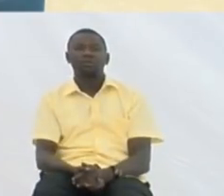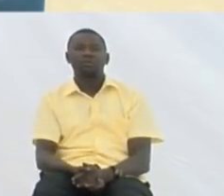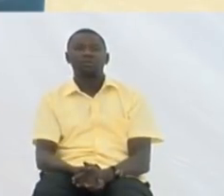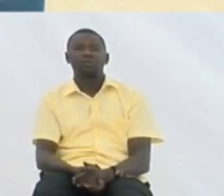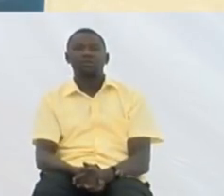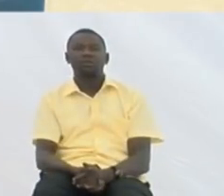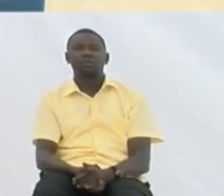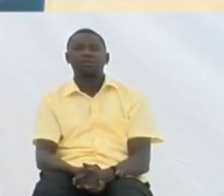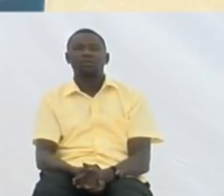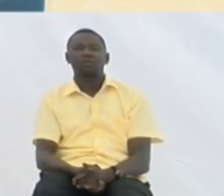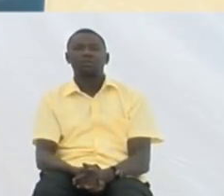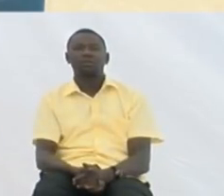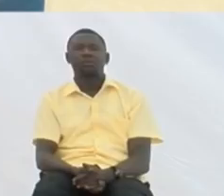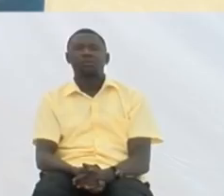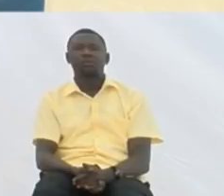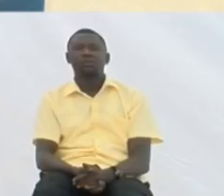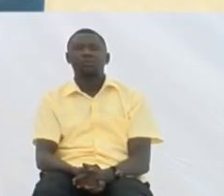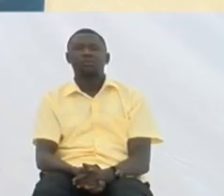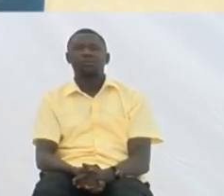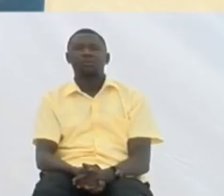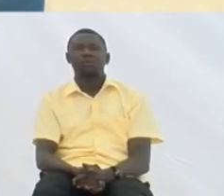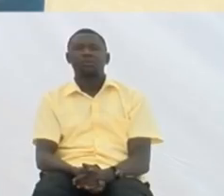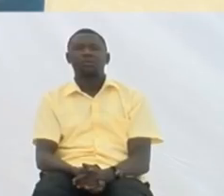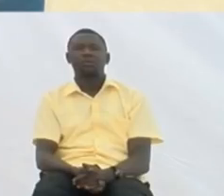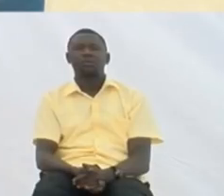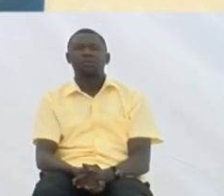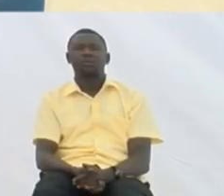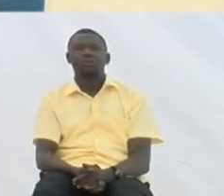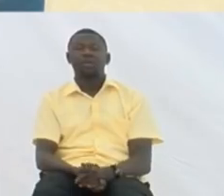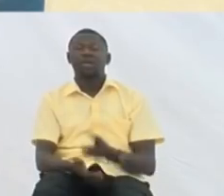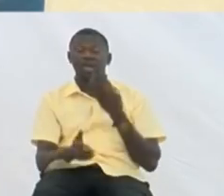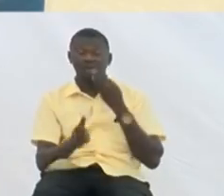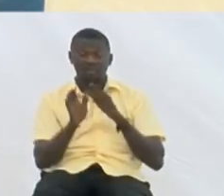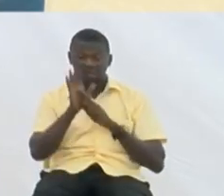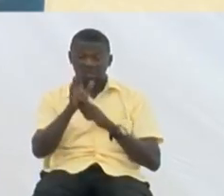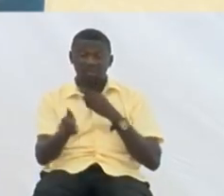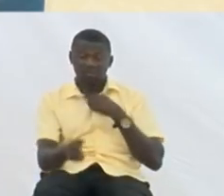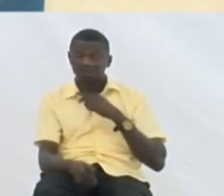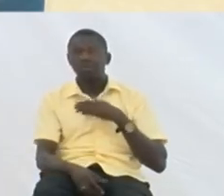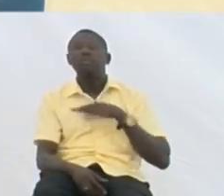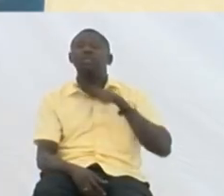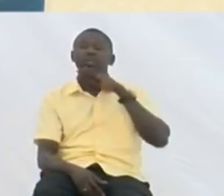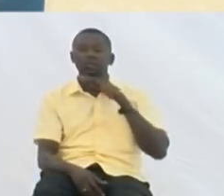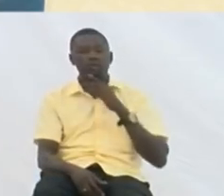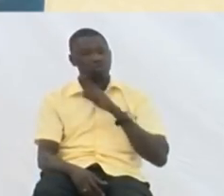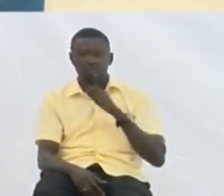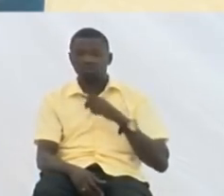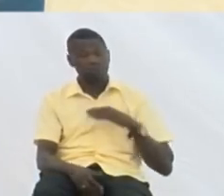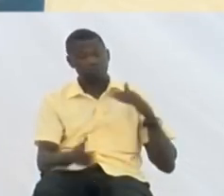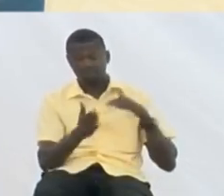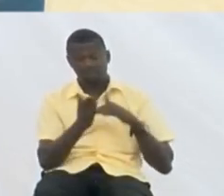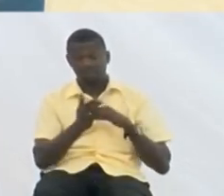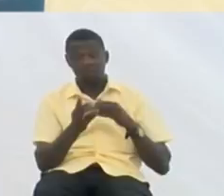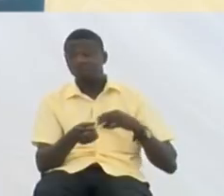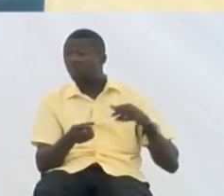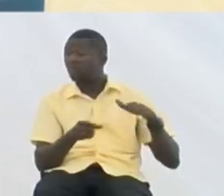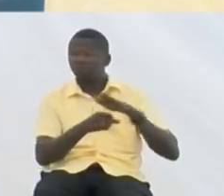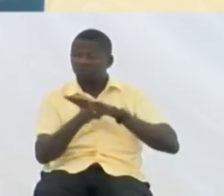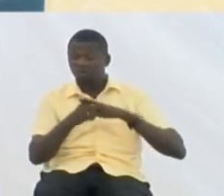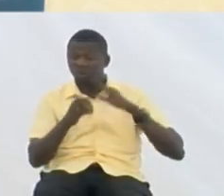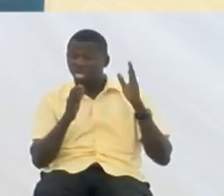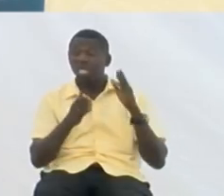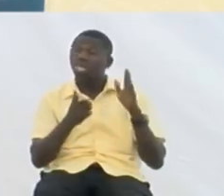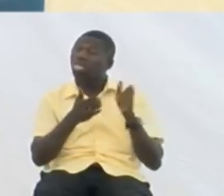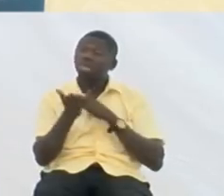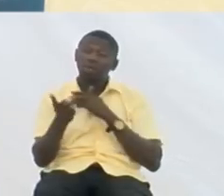even if you have drunk enough. Ni ko ka ante ka ngandale ka foele ko iben bemina. If you tell them that I've drunk